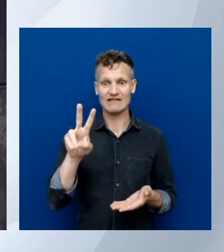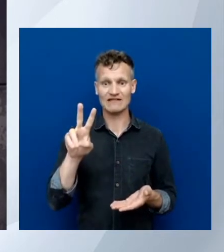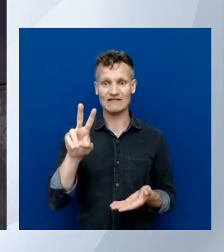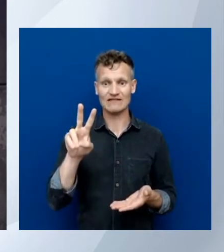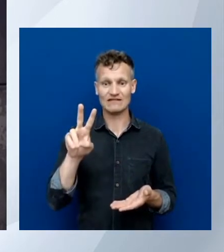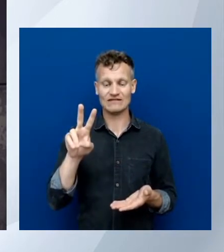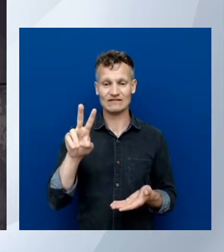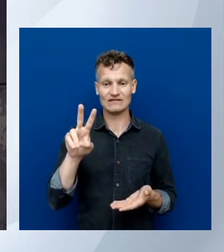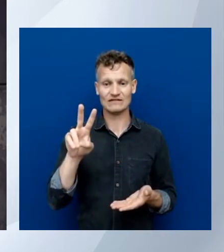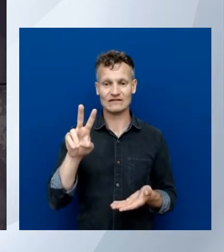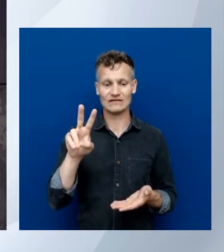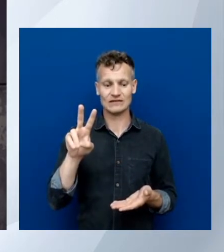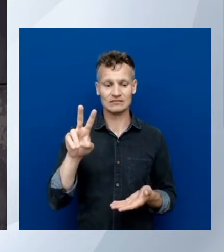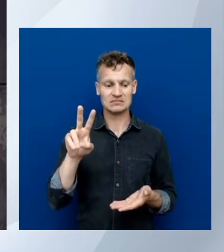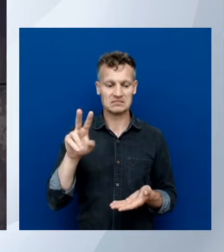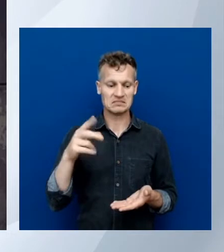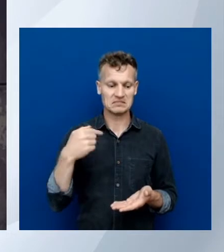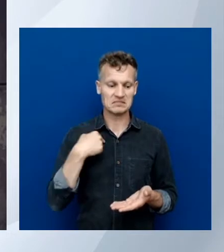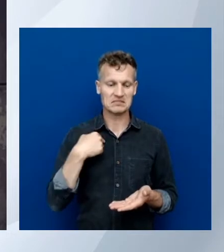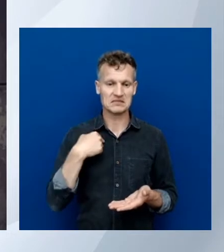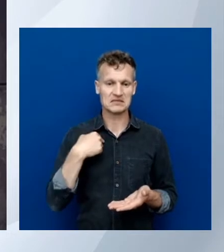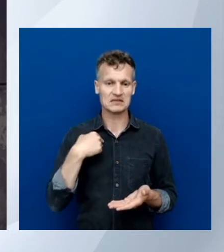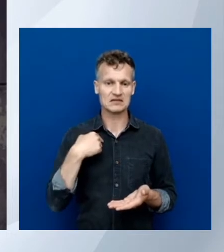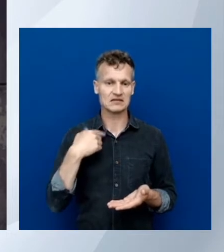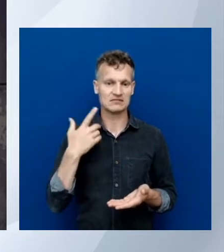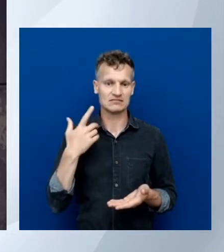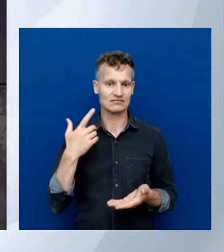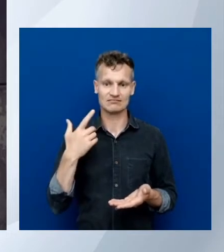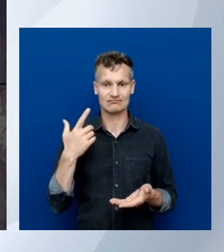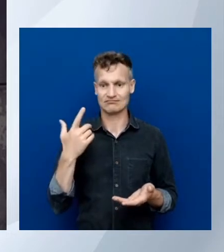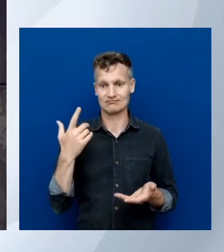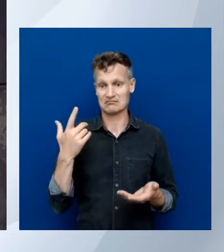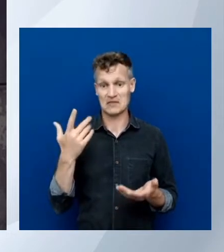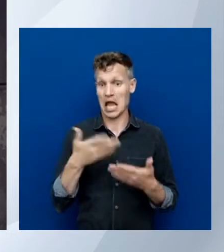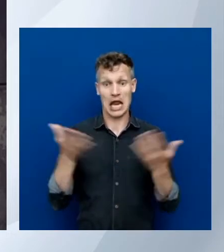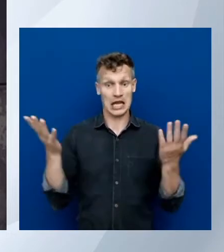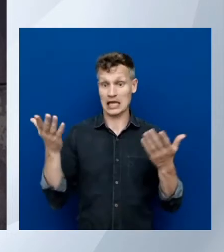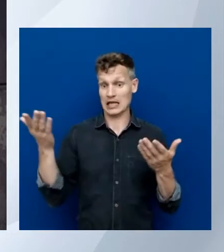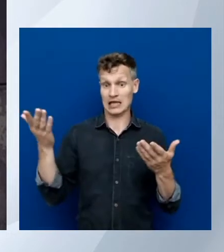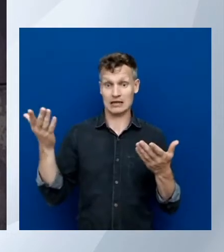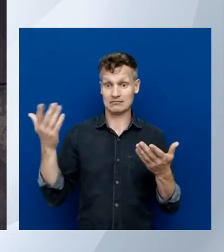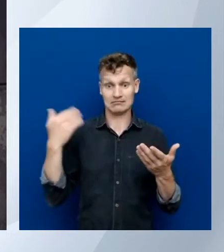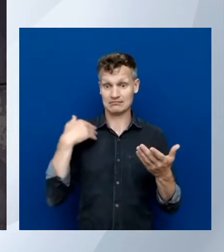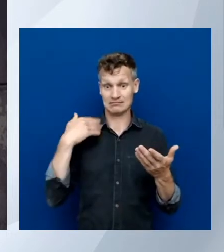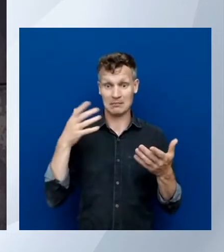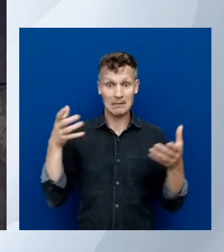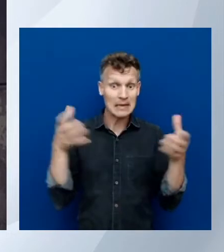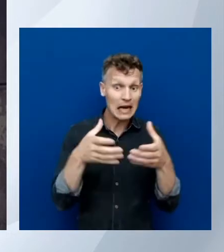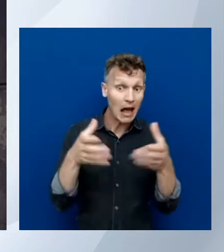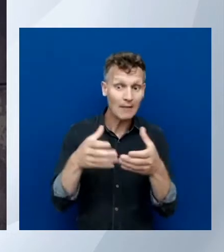and I visit almost every meetup I can go to. So, exactly. Yeah.